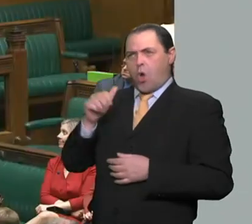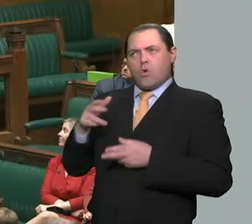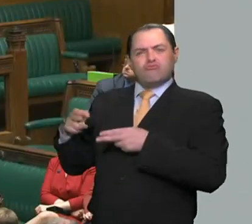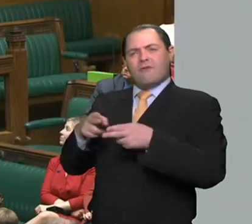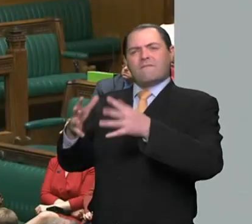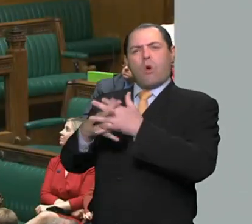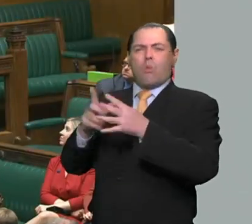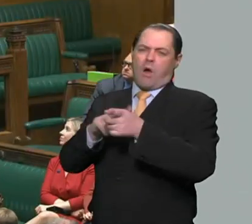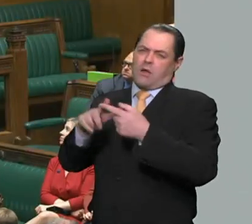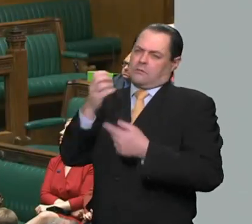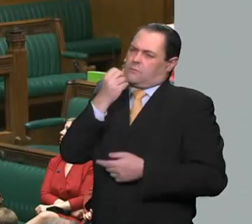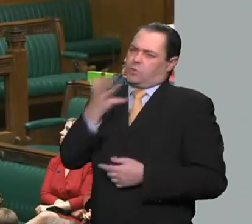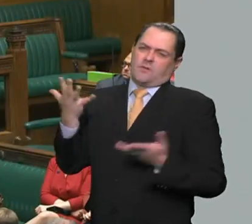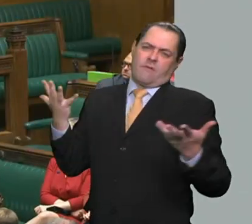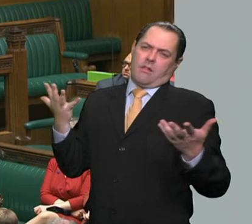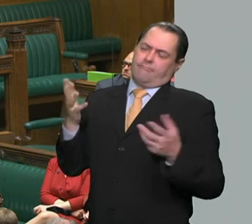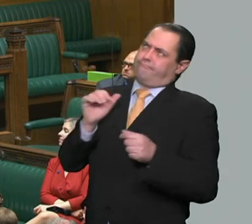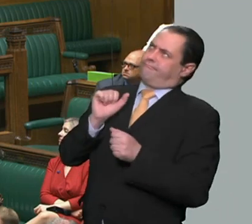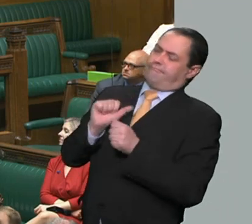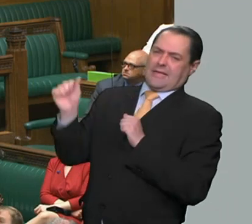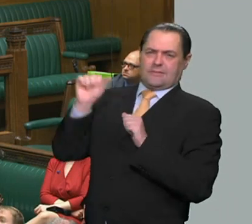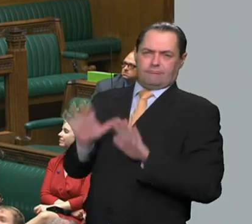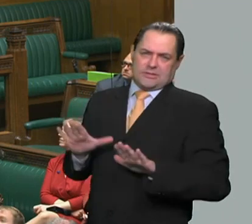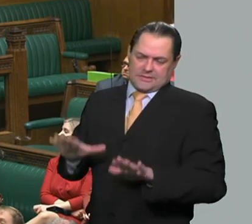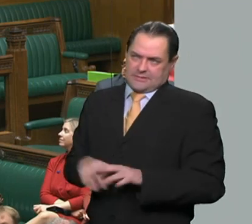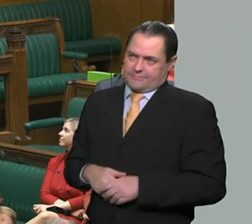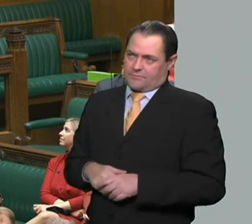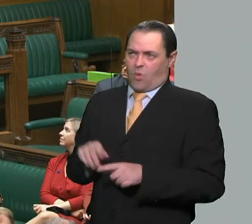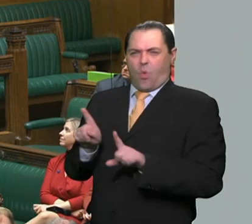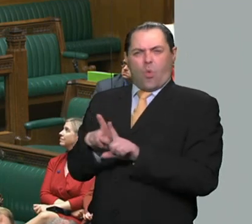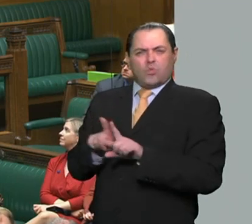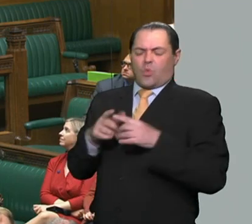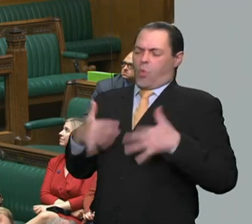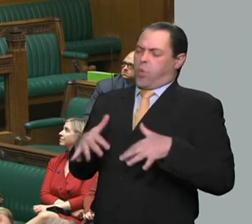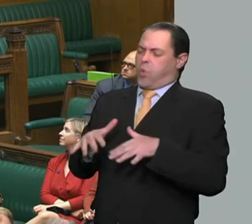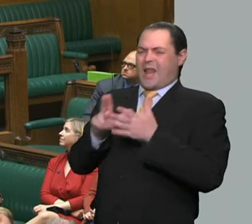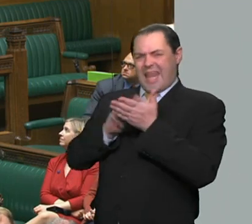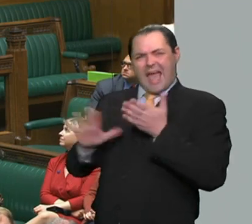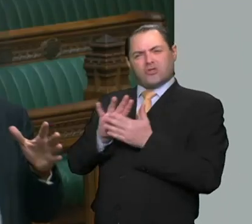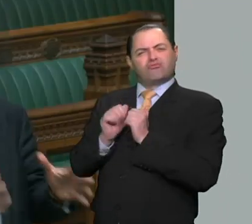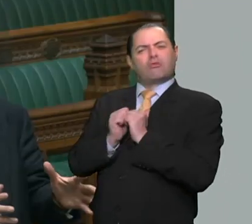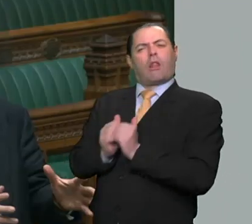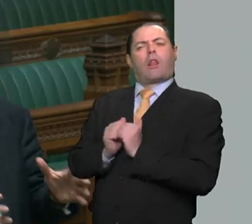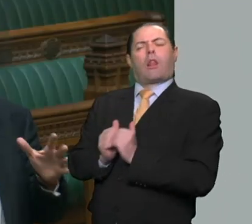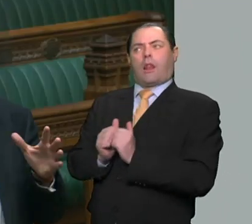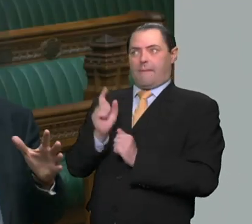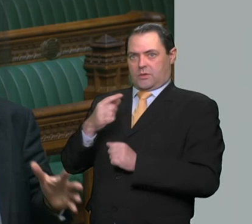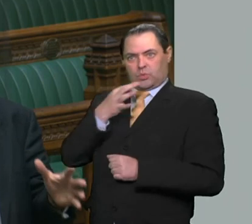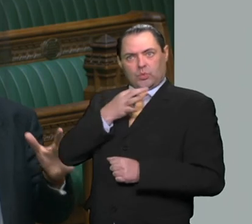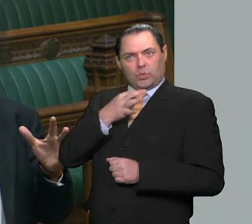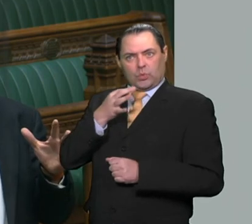the most beautiful rivers in our country and also a priceless national asset, yet it is being threatened